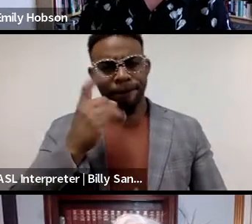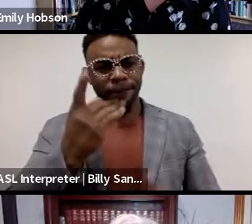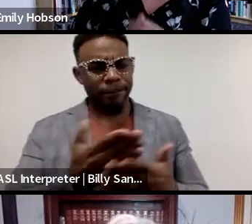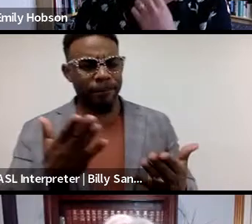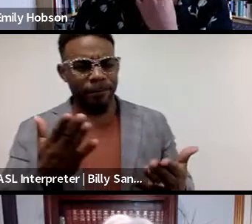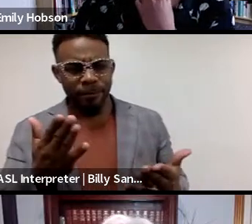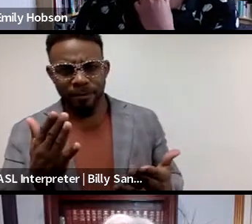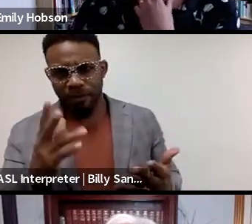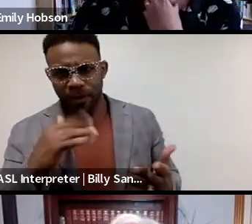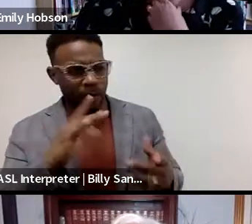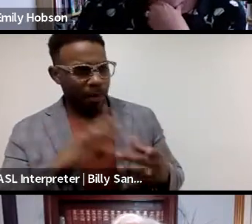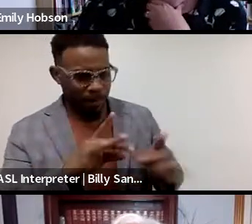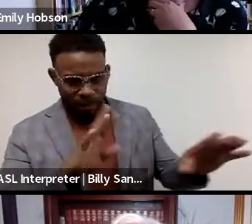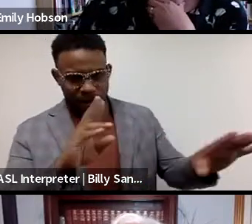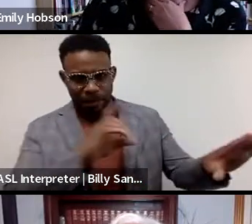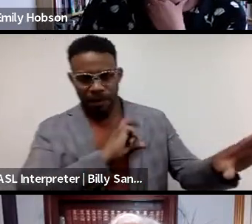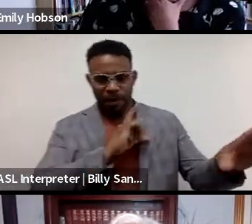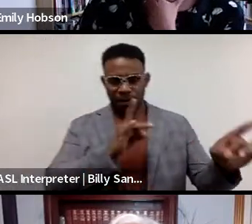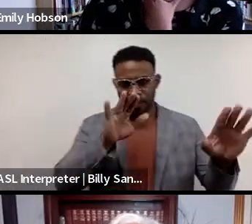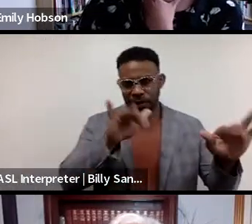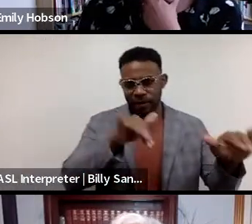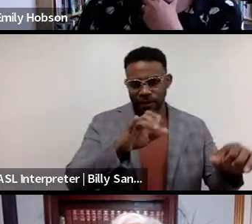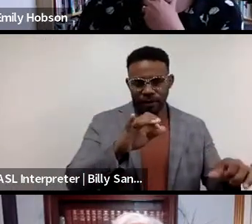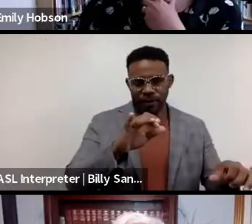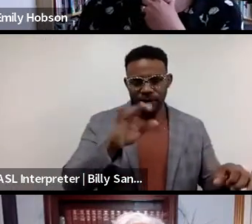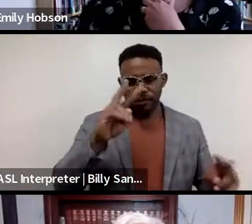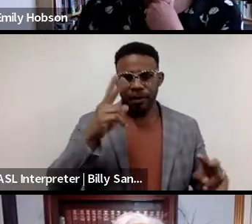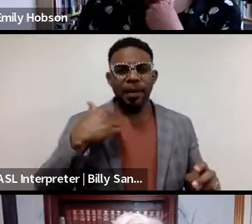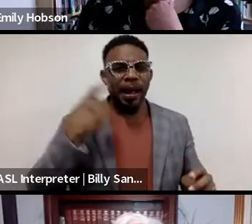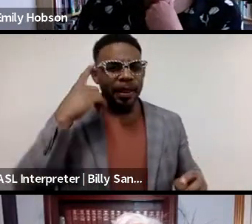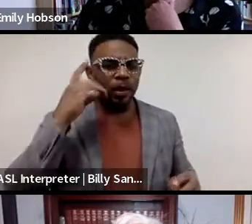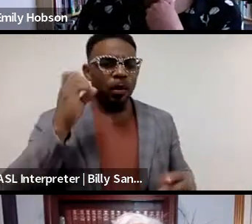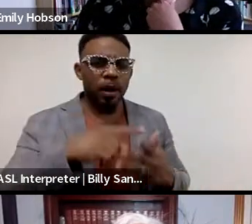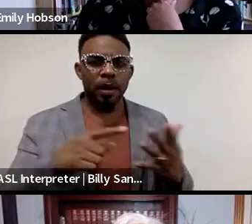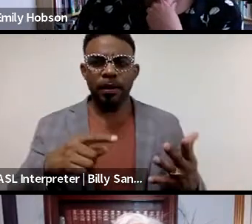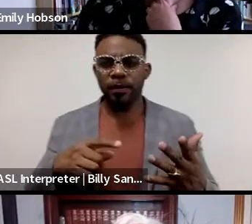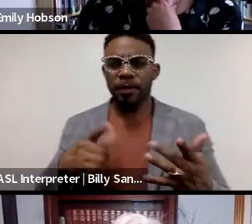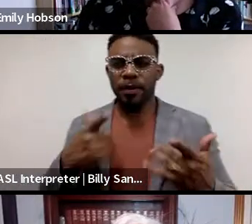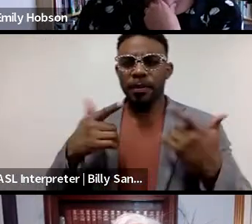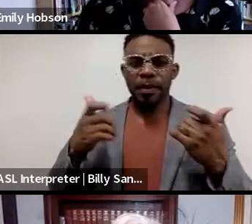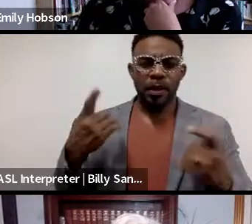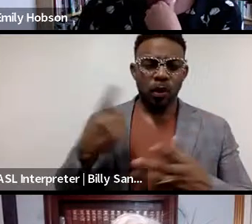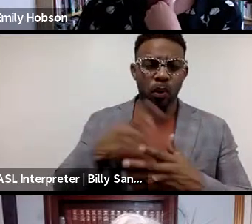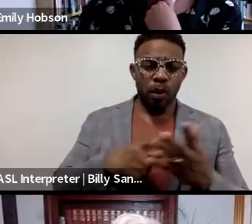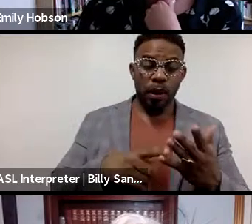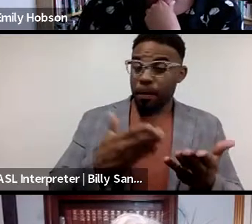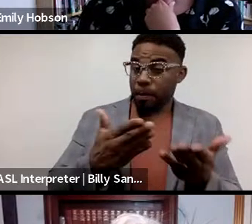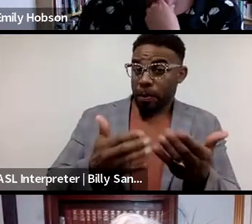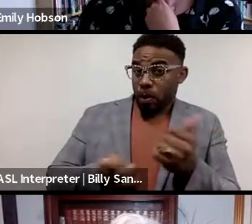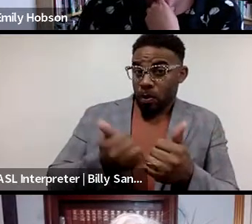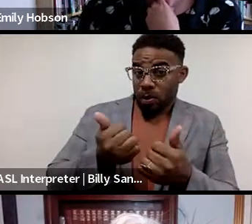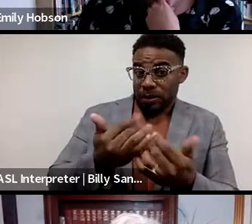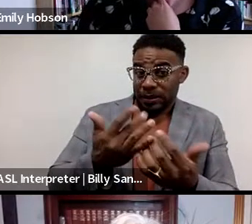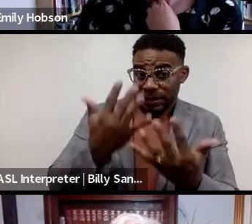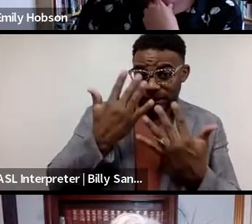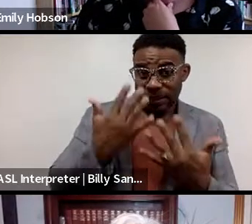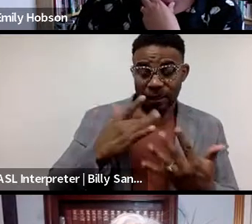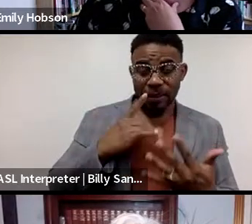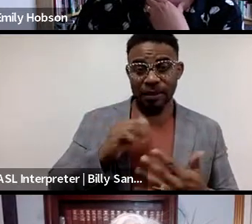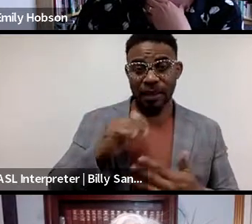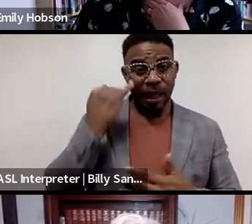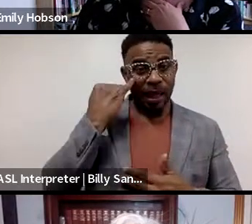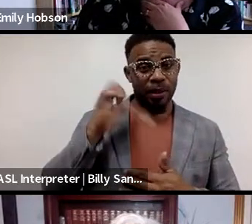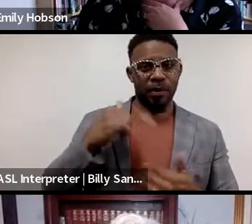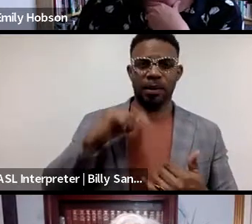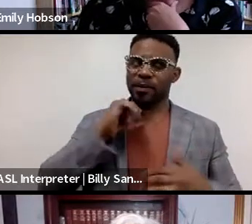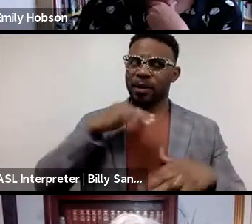biggest myths, you know, I already mentioned the police violence myth, but I think one of the biggest ones, and maybe the most tragic, is that, you know, the idea that